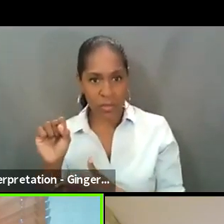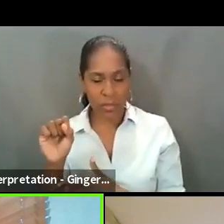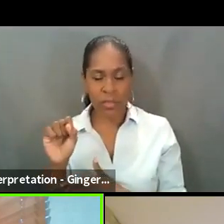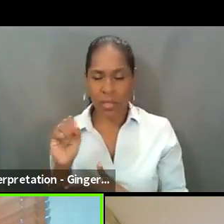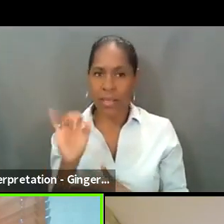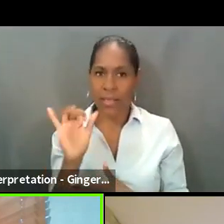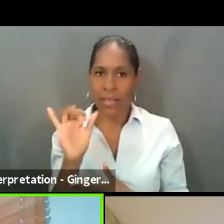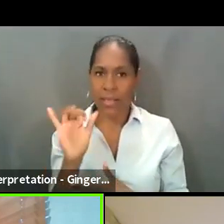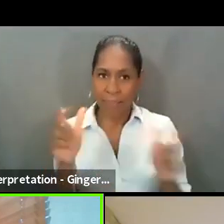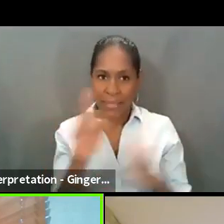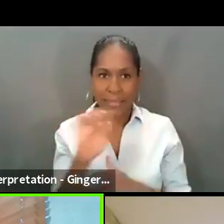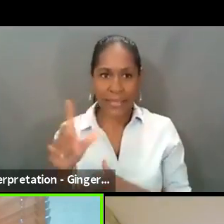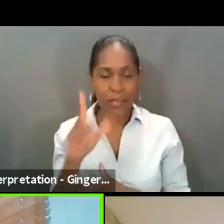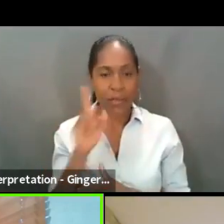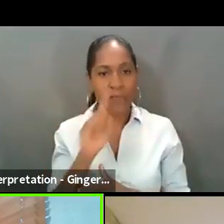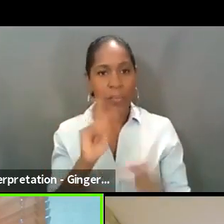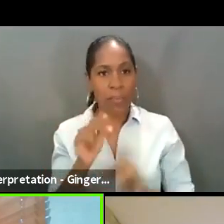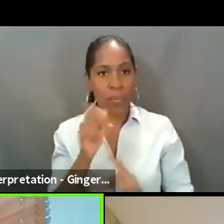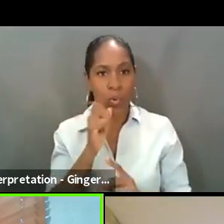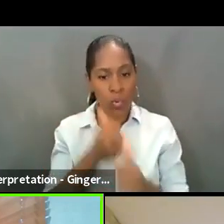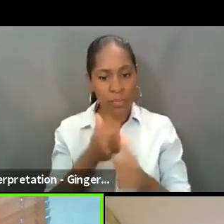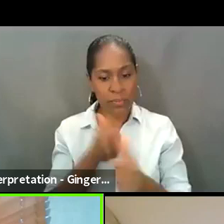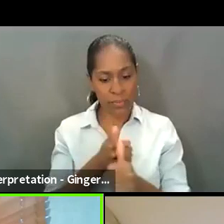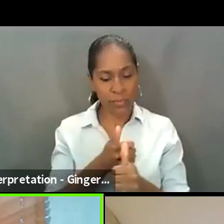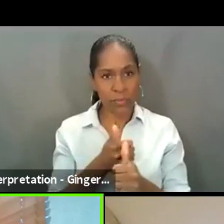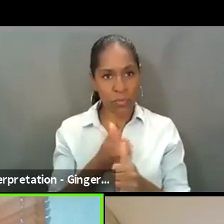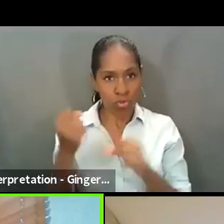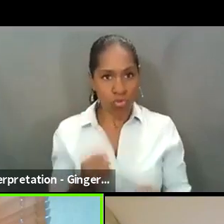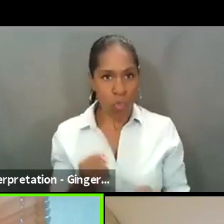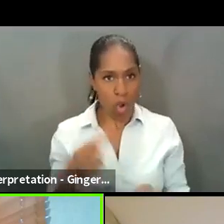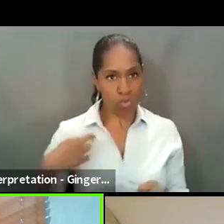Christian religious, communities. And